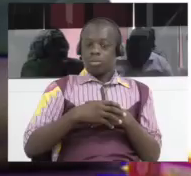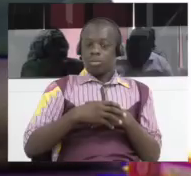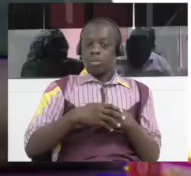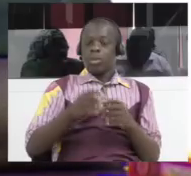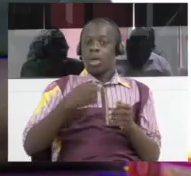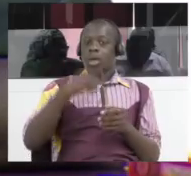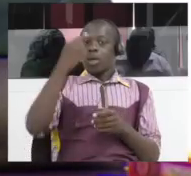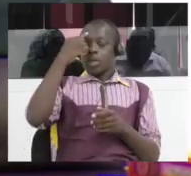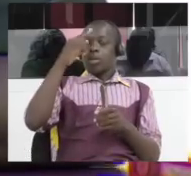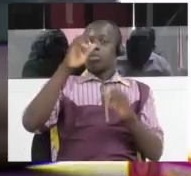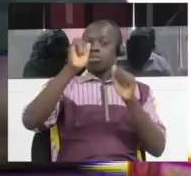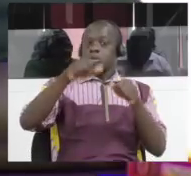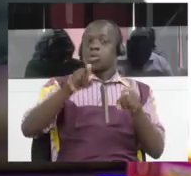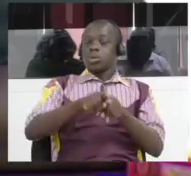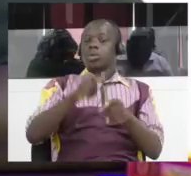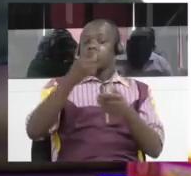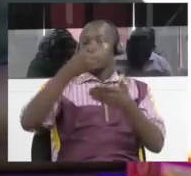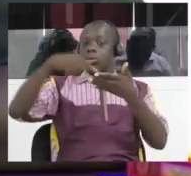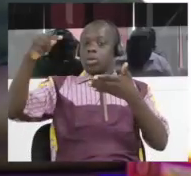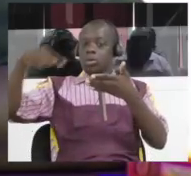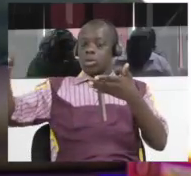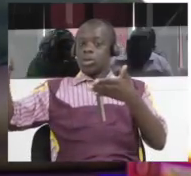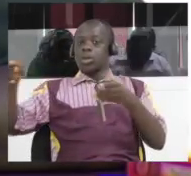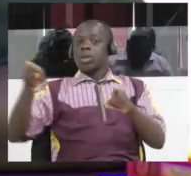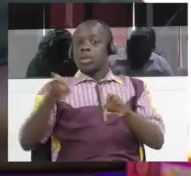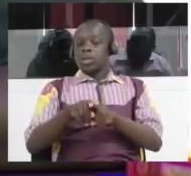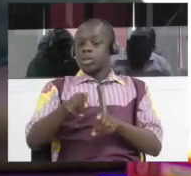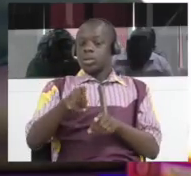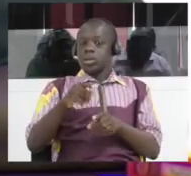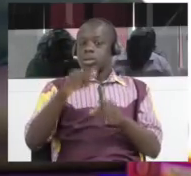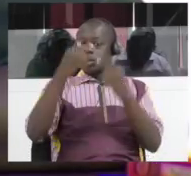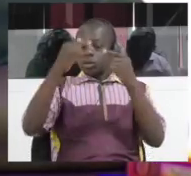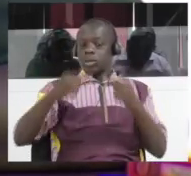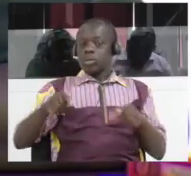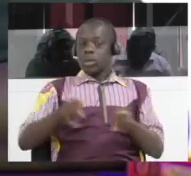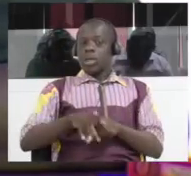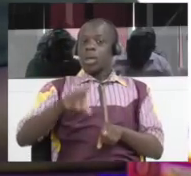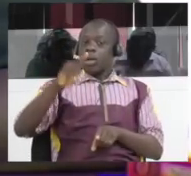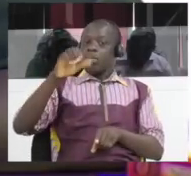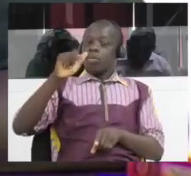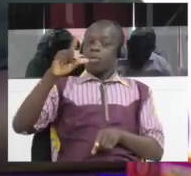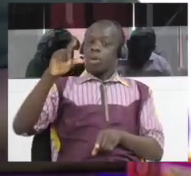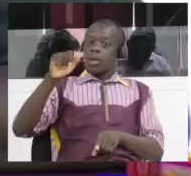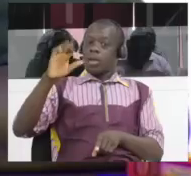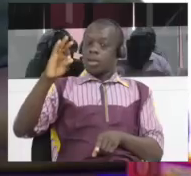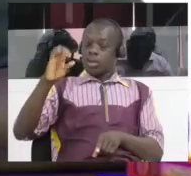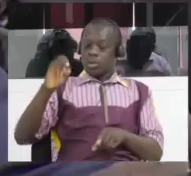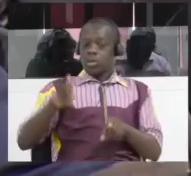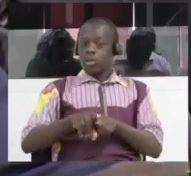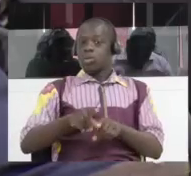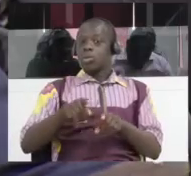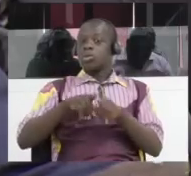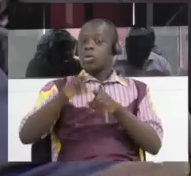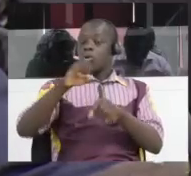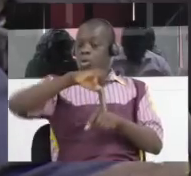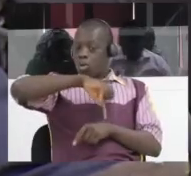I think we will correct that statement. They were not company commanders. They were platoon commanders. Platoon commanders within